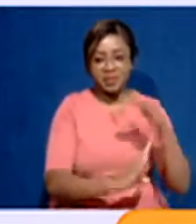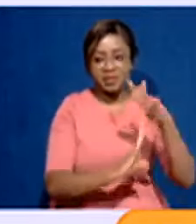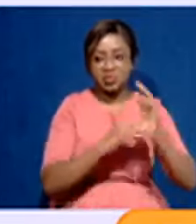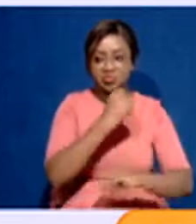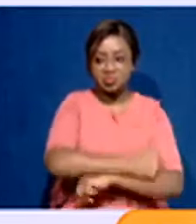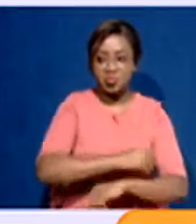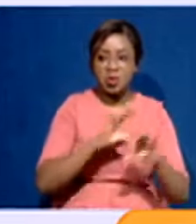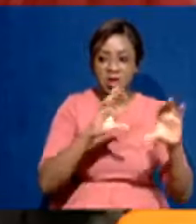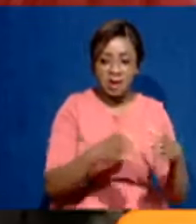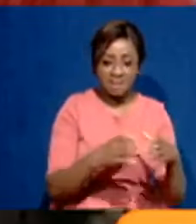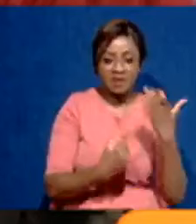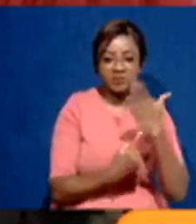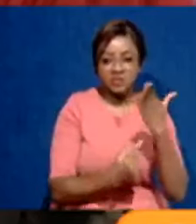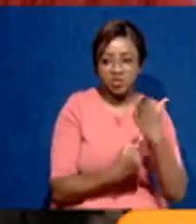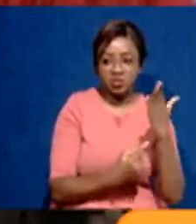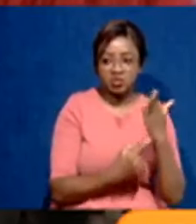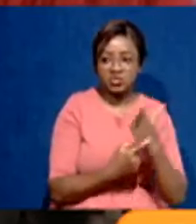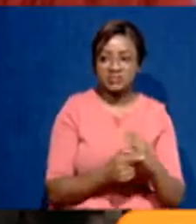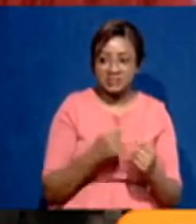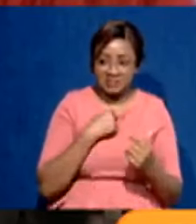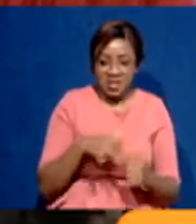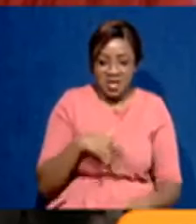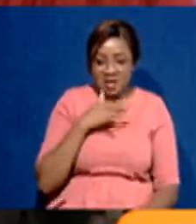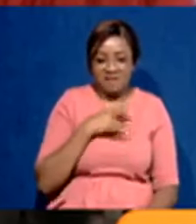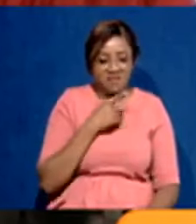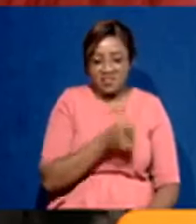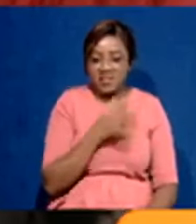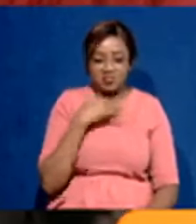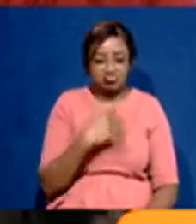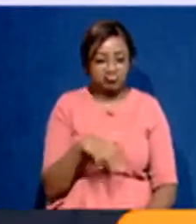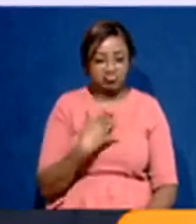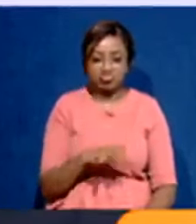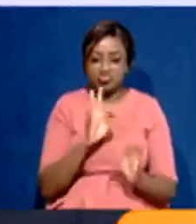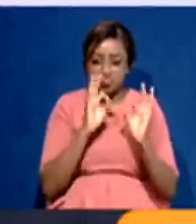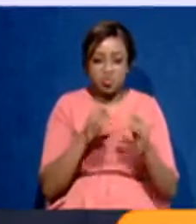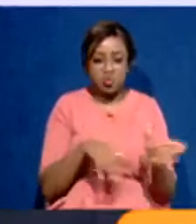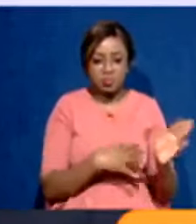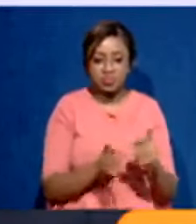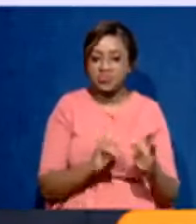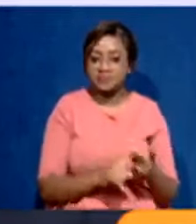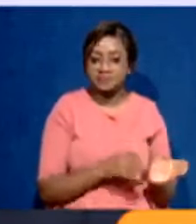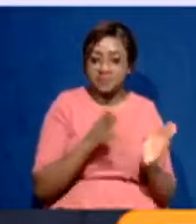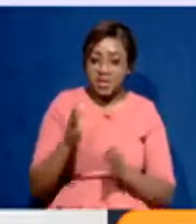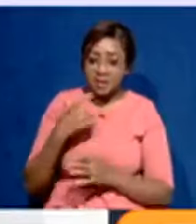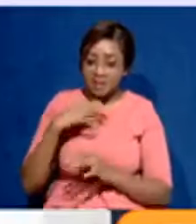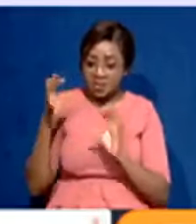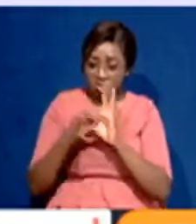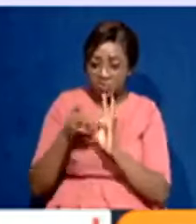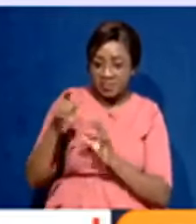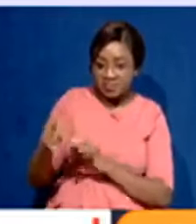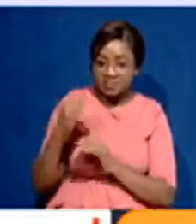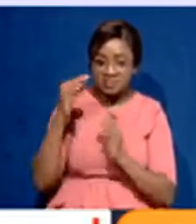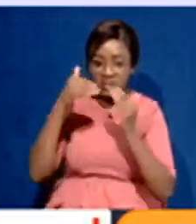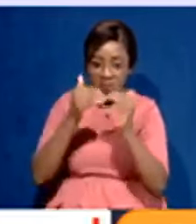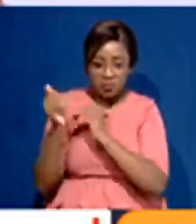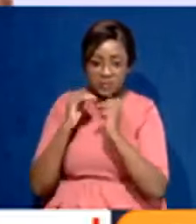like Google or Microsoft. I feel like so many doors have been opened for me. I joined Equity College Counseling Program while